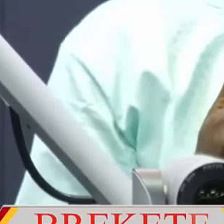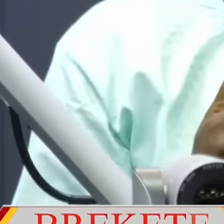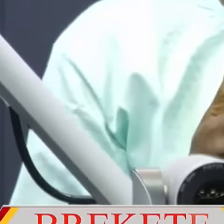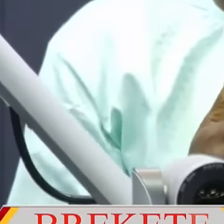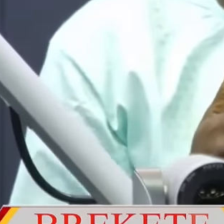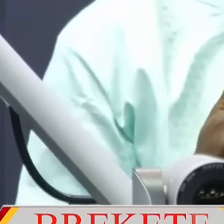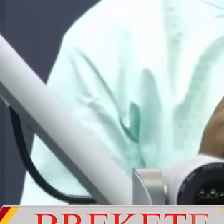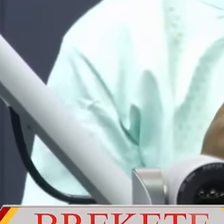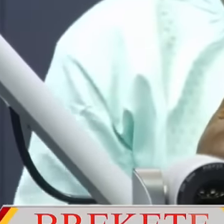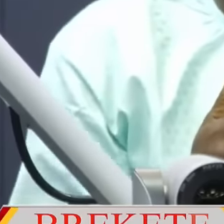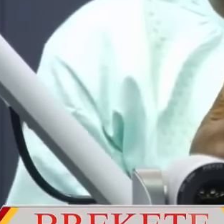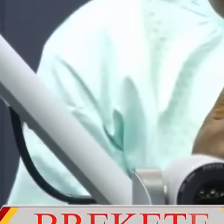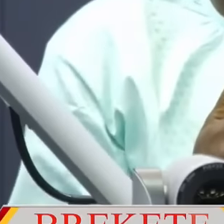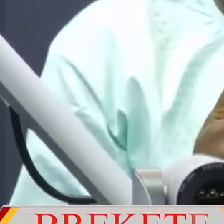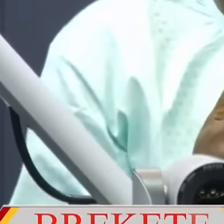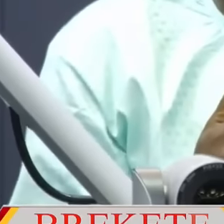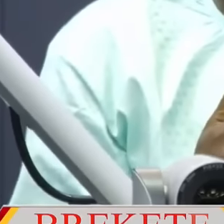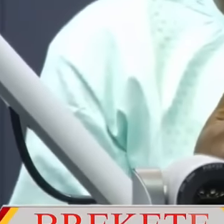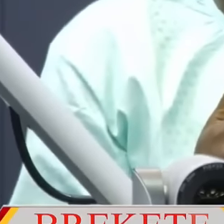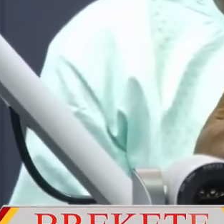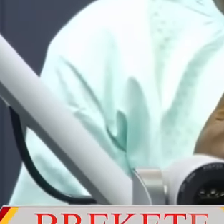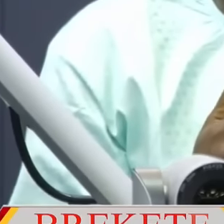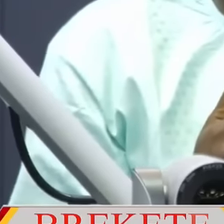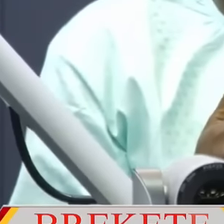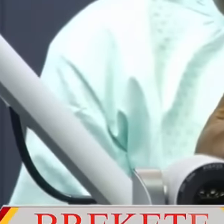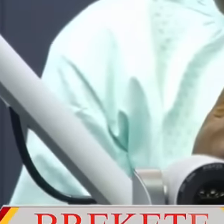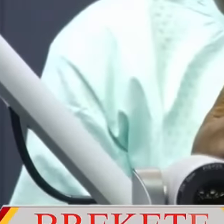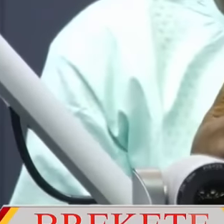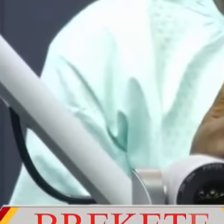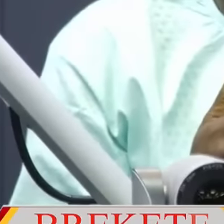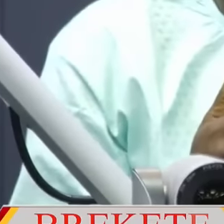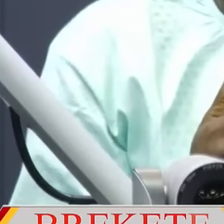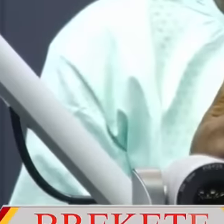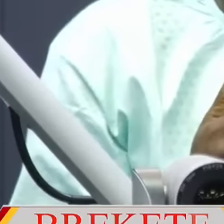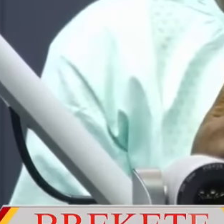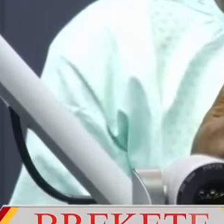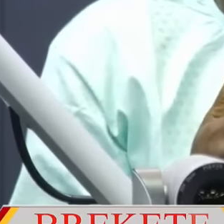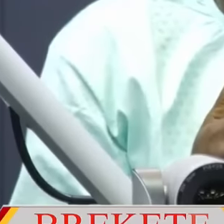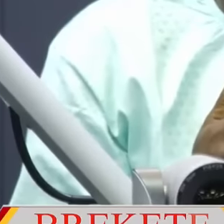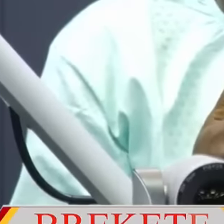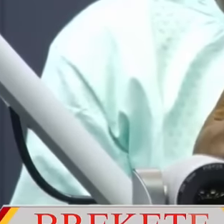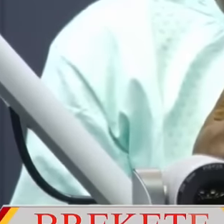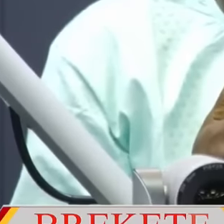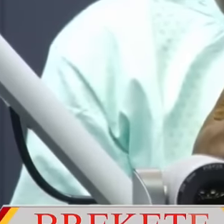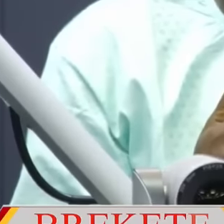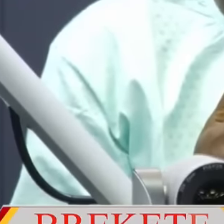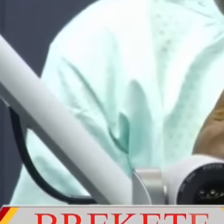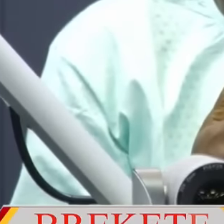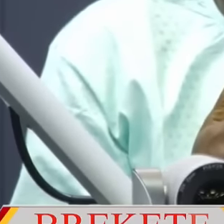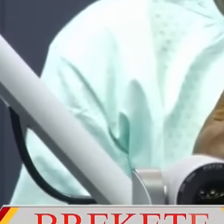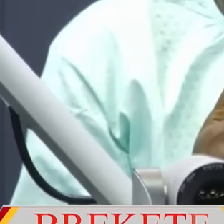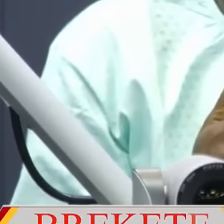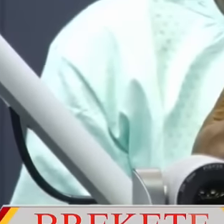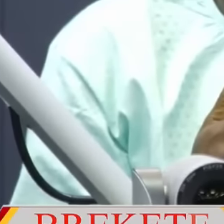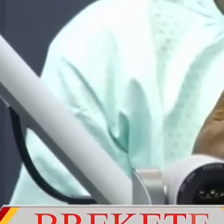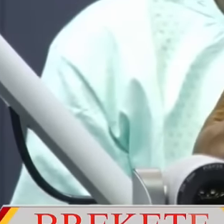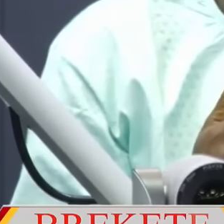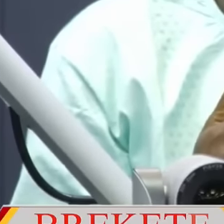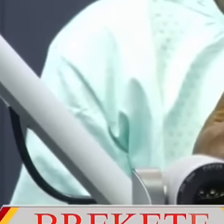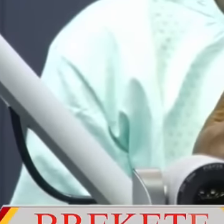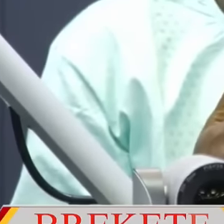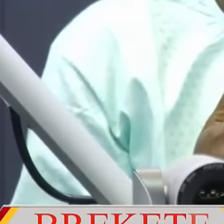misali to gashi dai kaji bayani to kuma na ji na gode to masha Allah ba matsala Allah ya saka da alkhairi yanzu ta ma ba